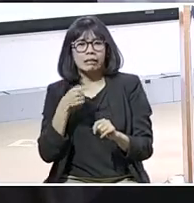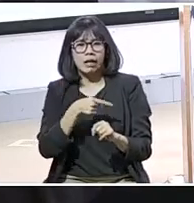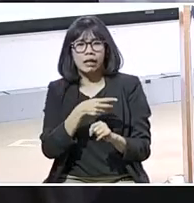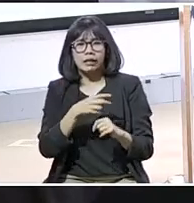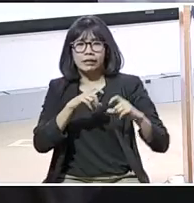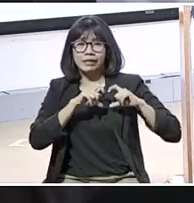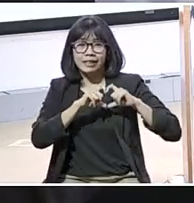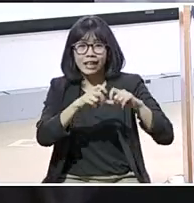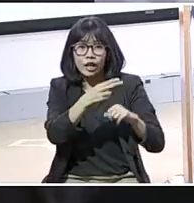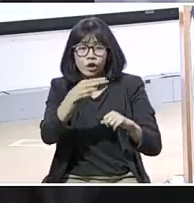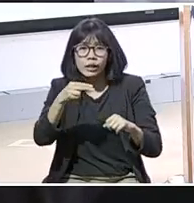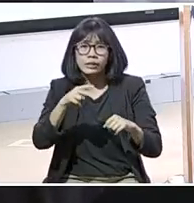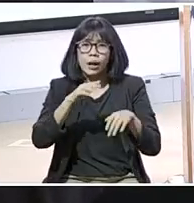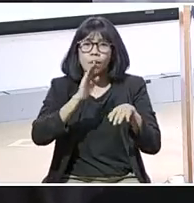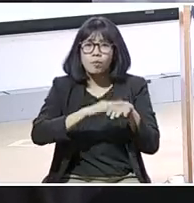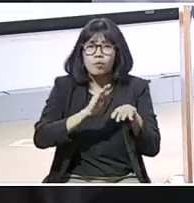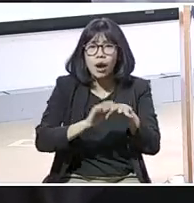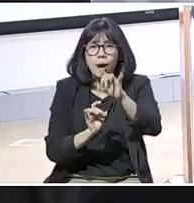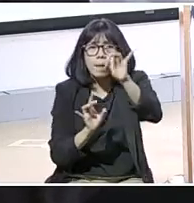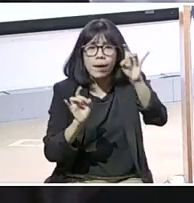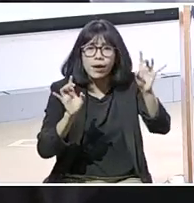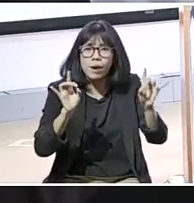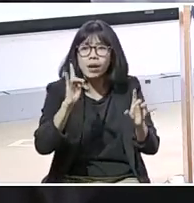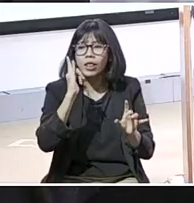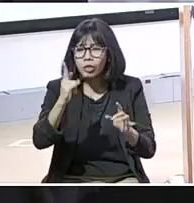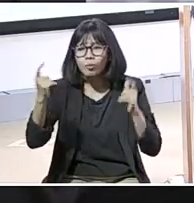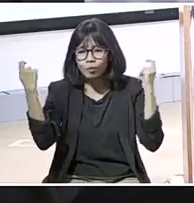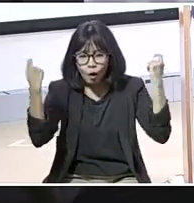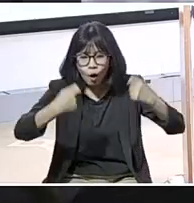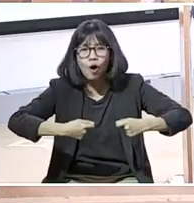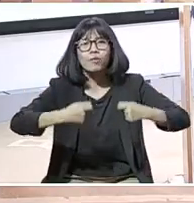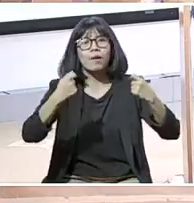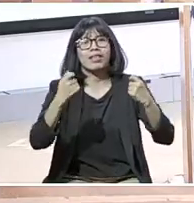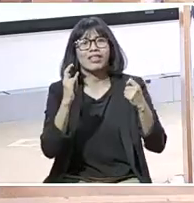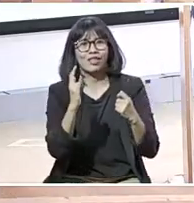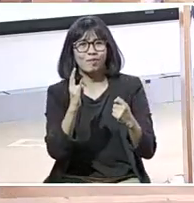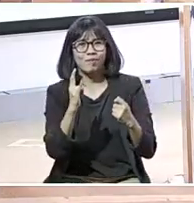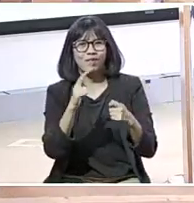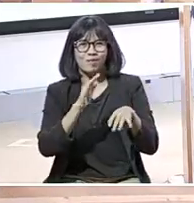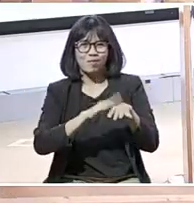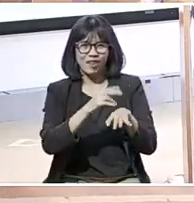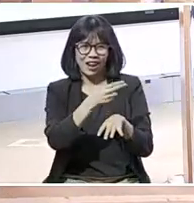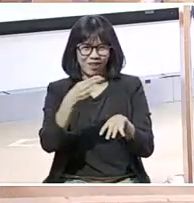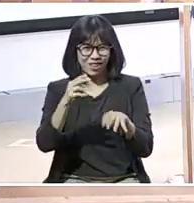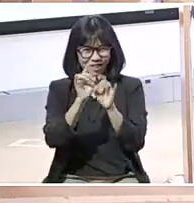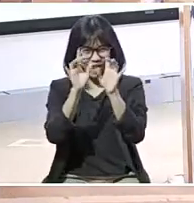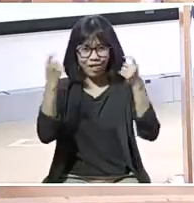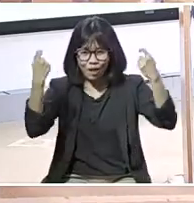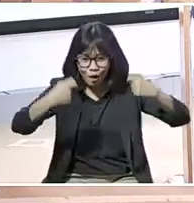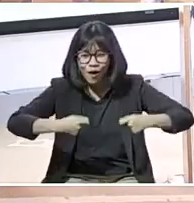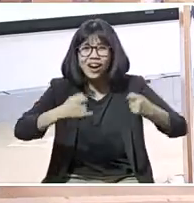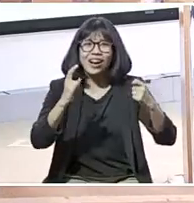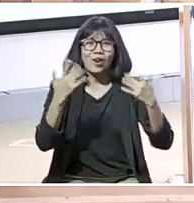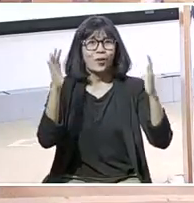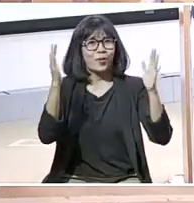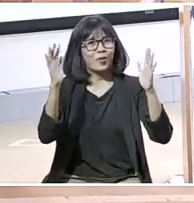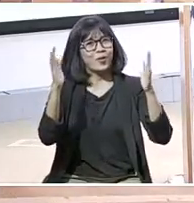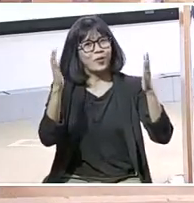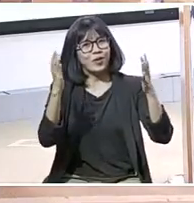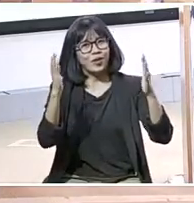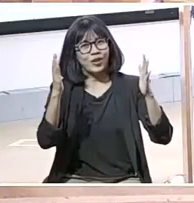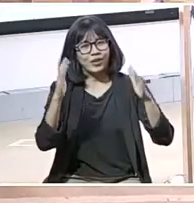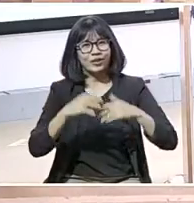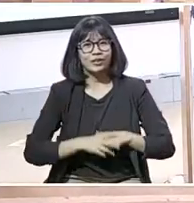Binika Tunggal Ika. How did I do there? Did I say it right? All right, close